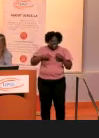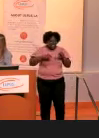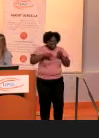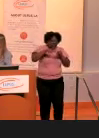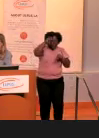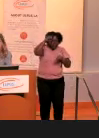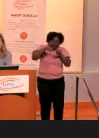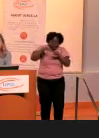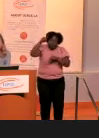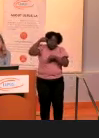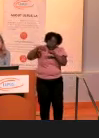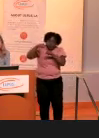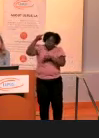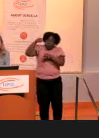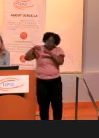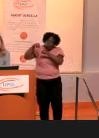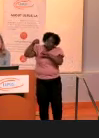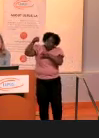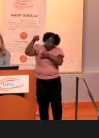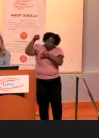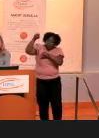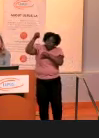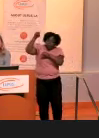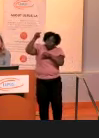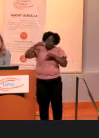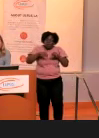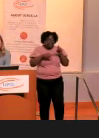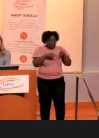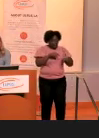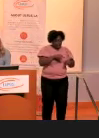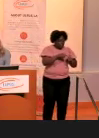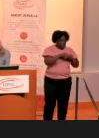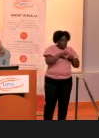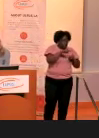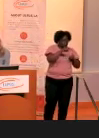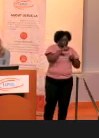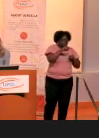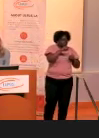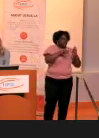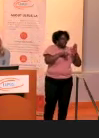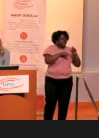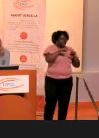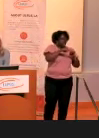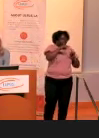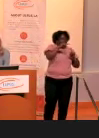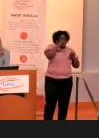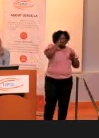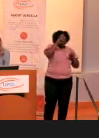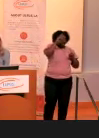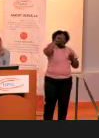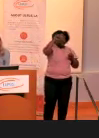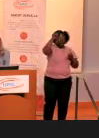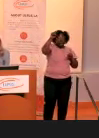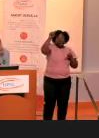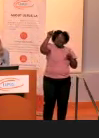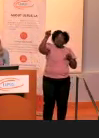year, couple of years is when that curve tends to rise. So first 5 years is when we're